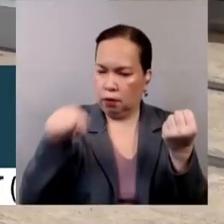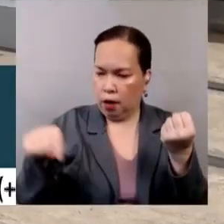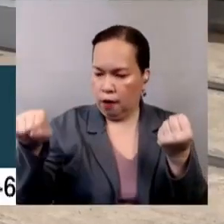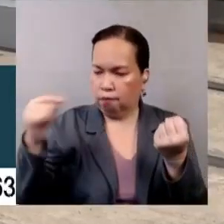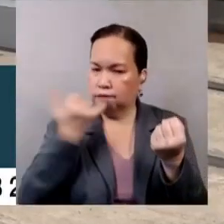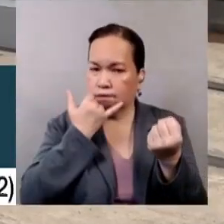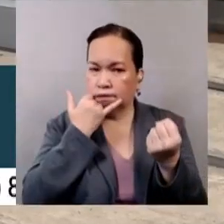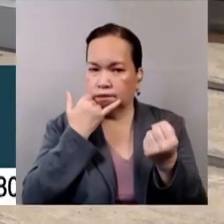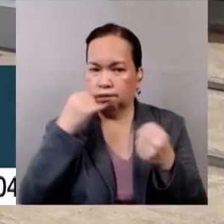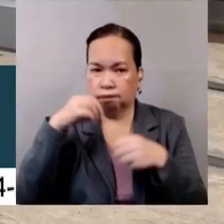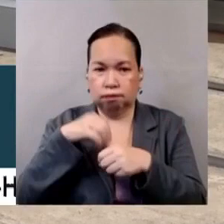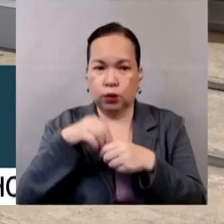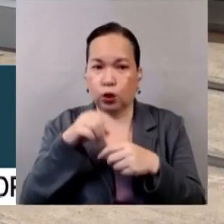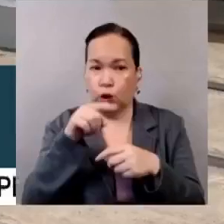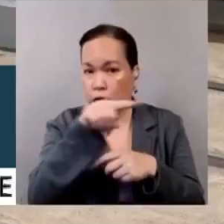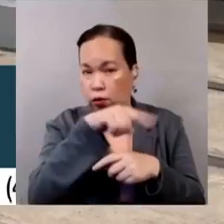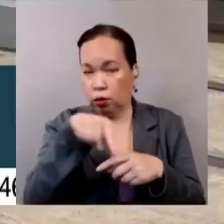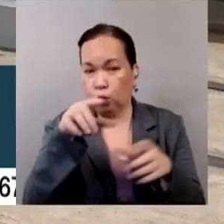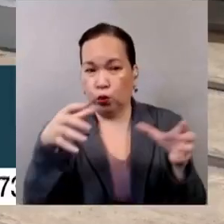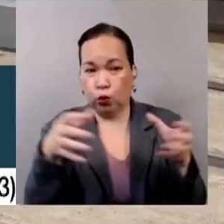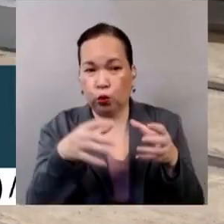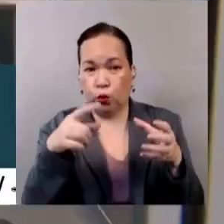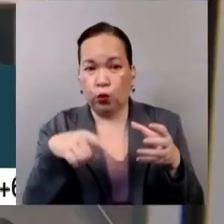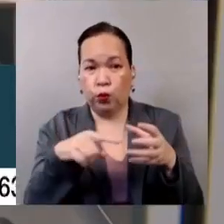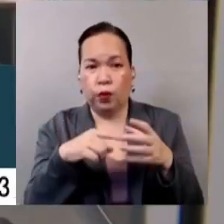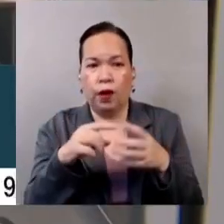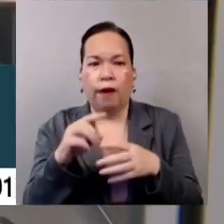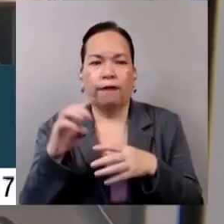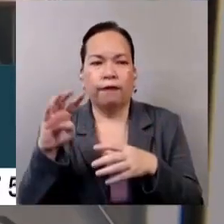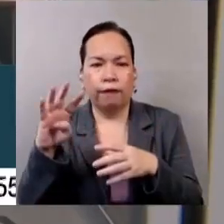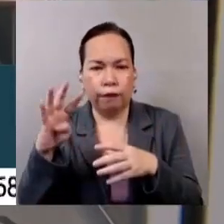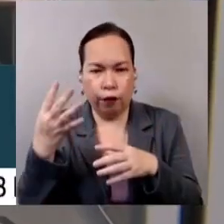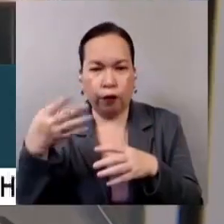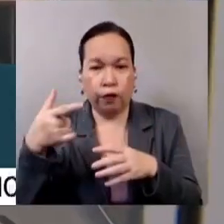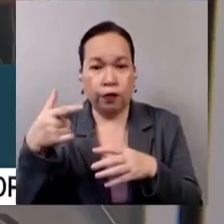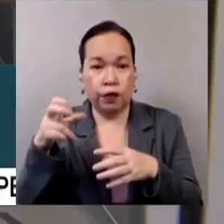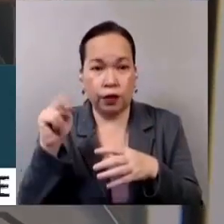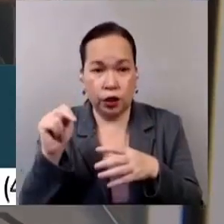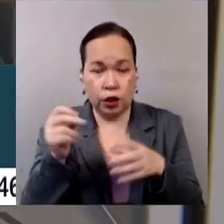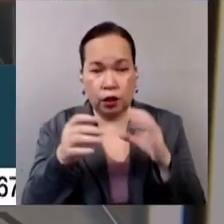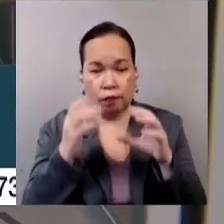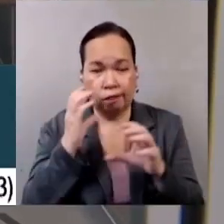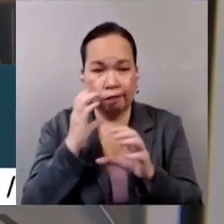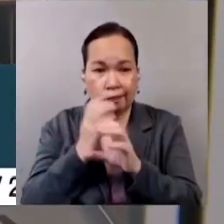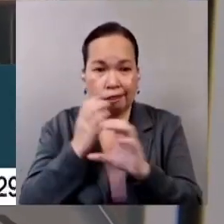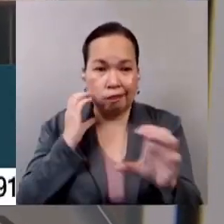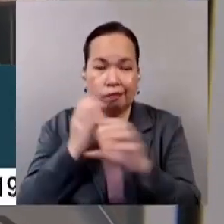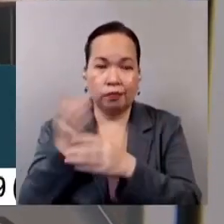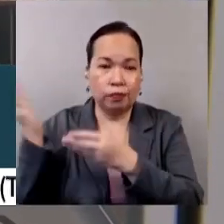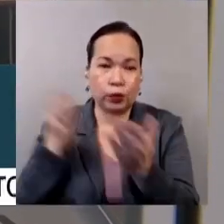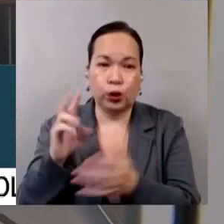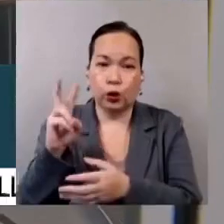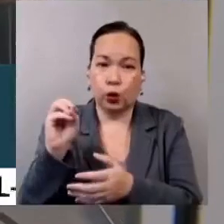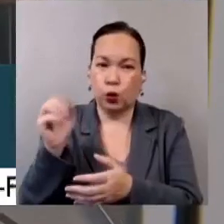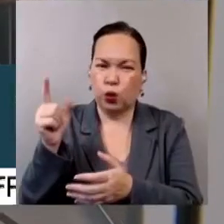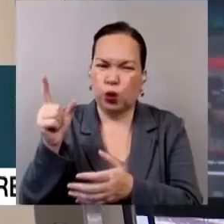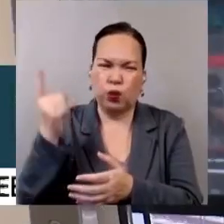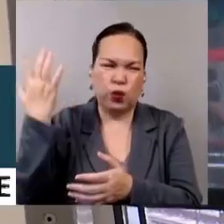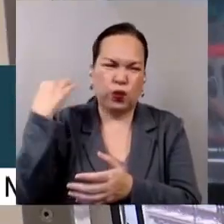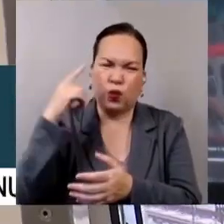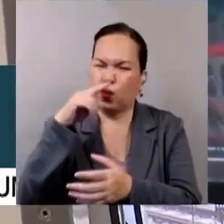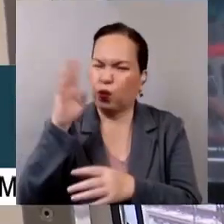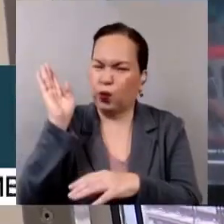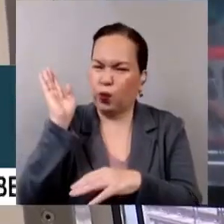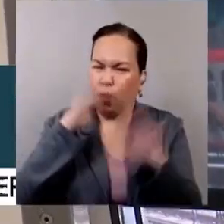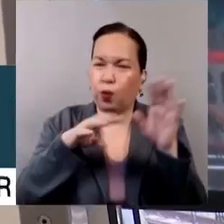same train sets, or the fourth generation units, delivered to Manila in 2021, had problems with water leaking from